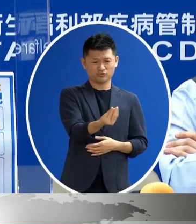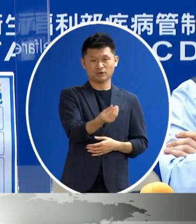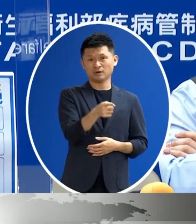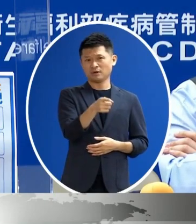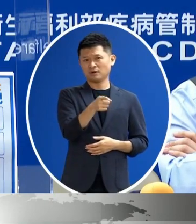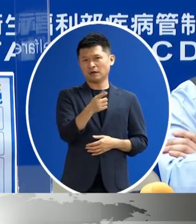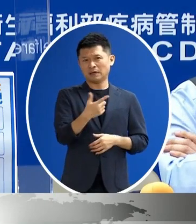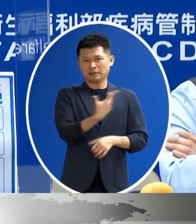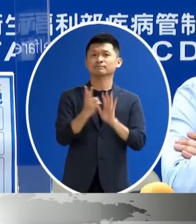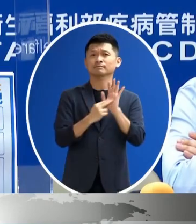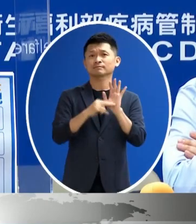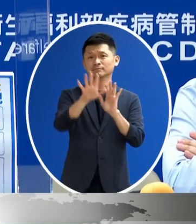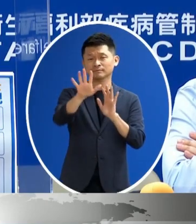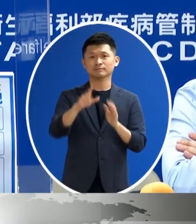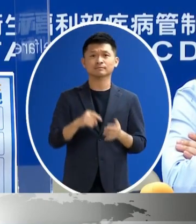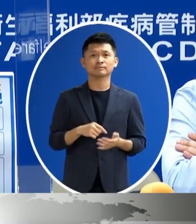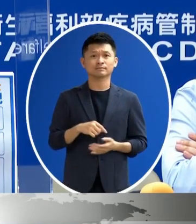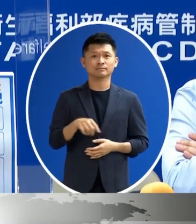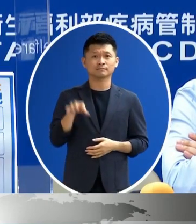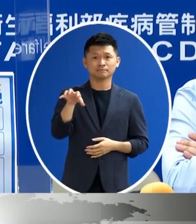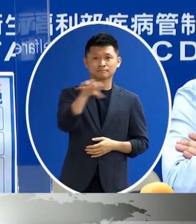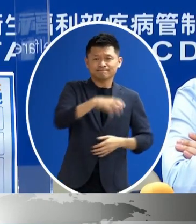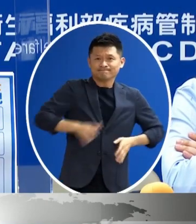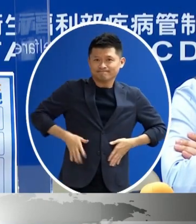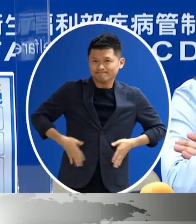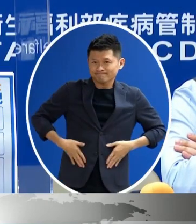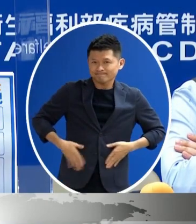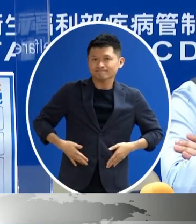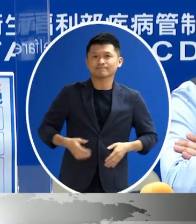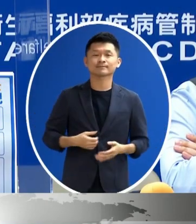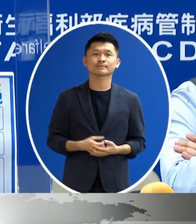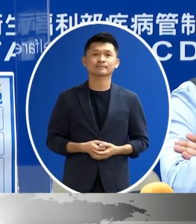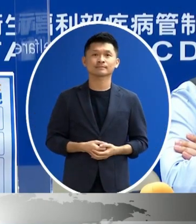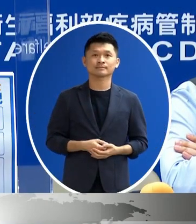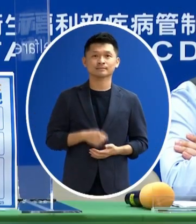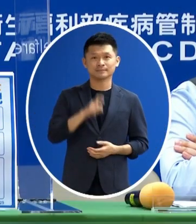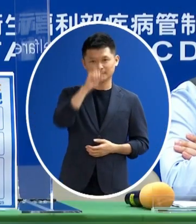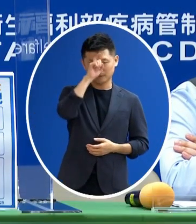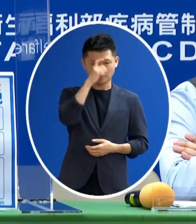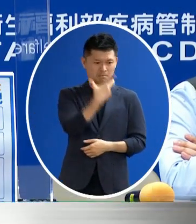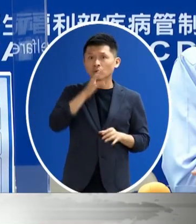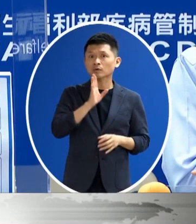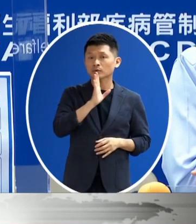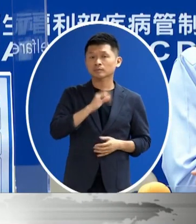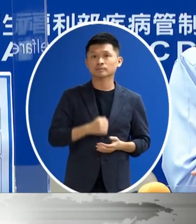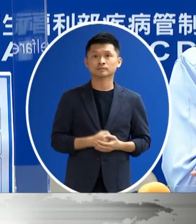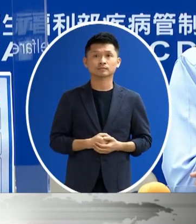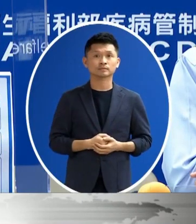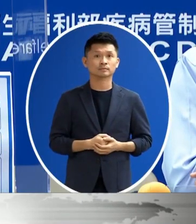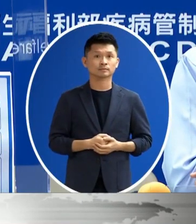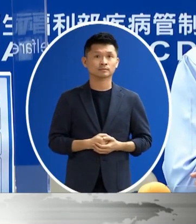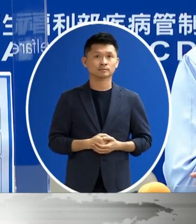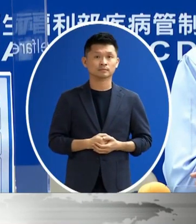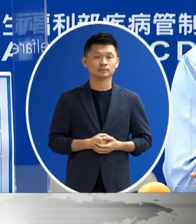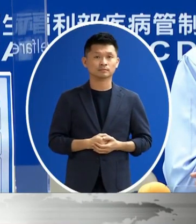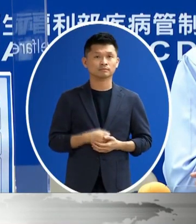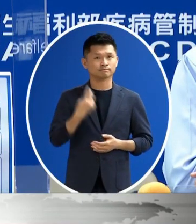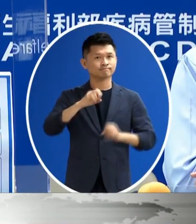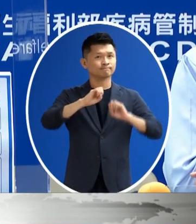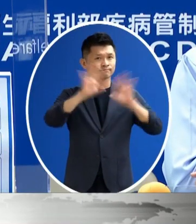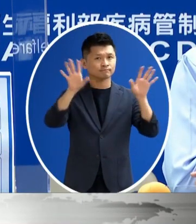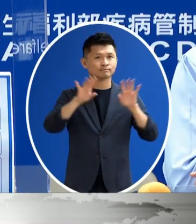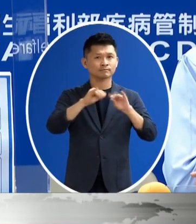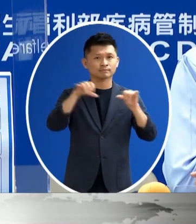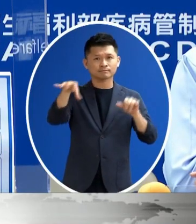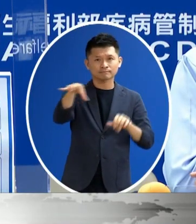and say, "These cities and counties are too fast." There's great anxiety over implementing this vaccine campaign properly. Local governments are